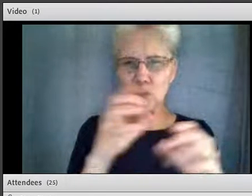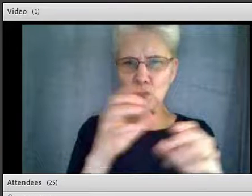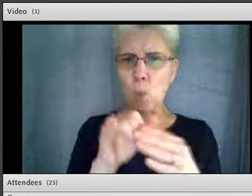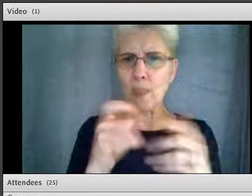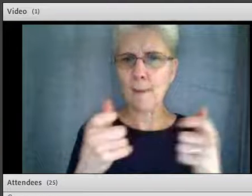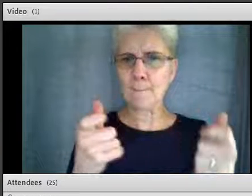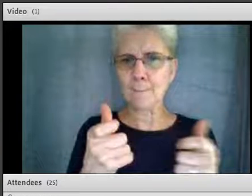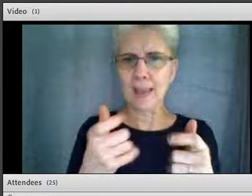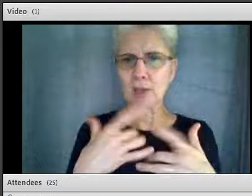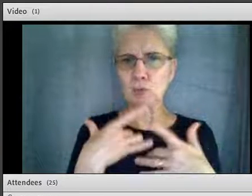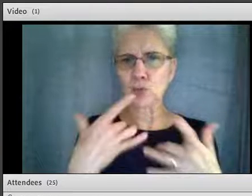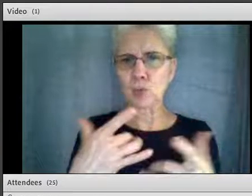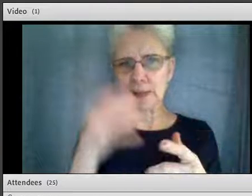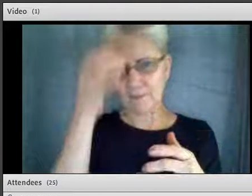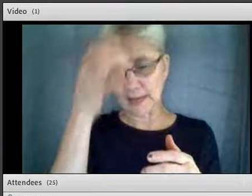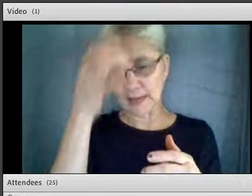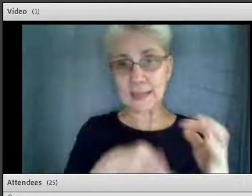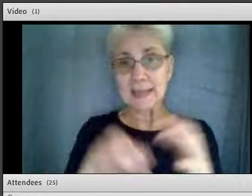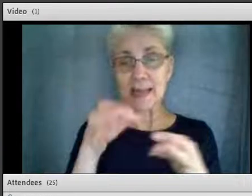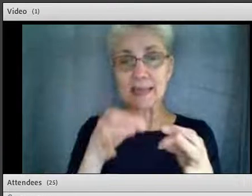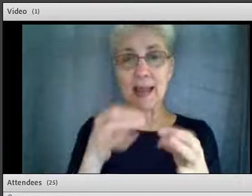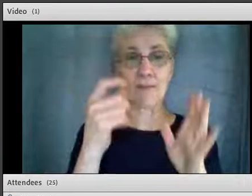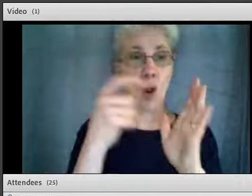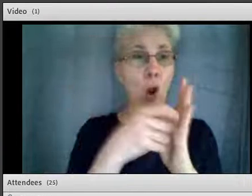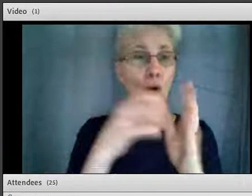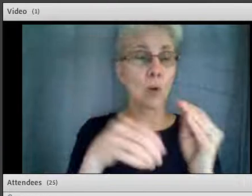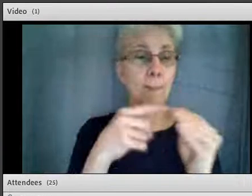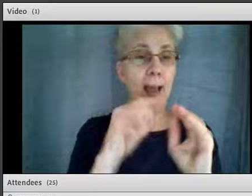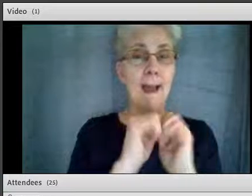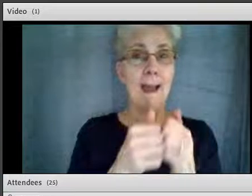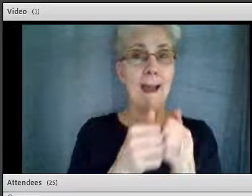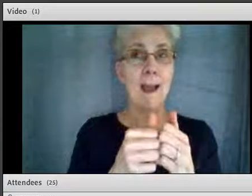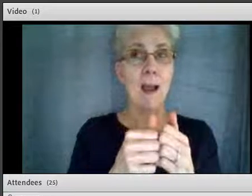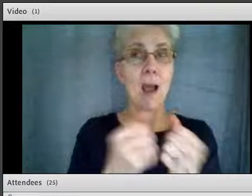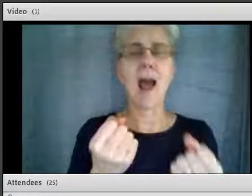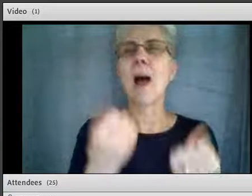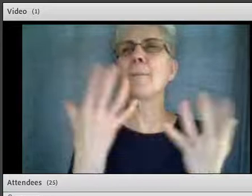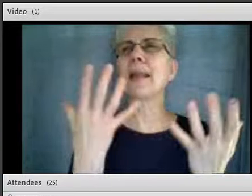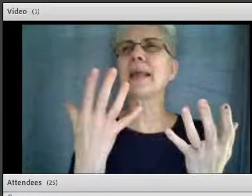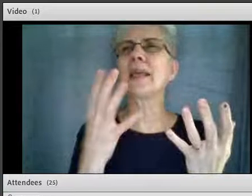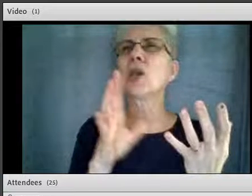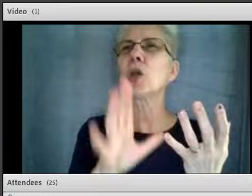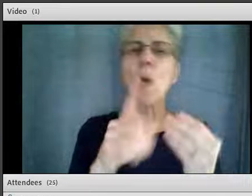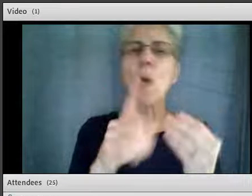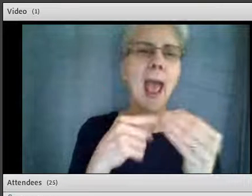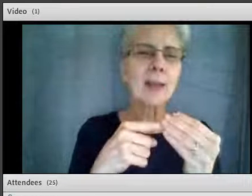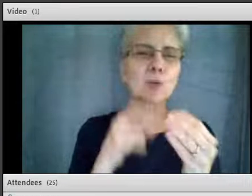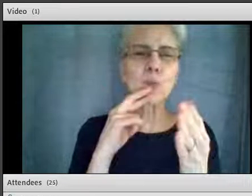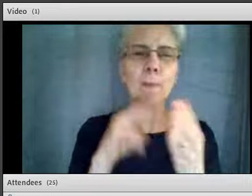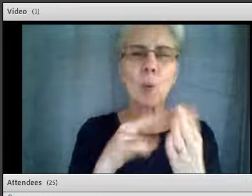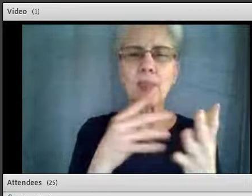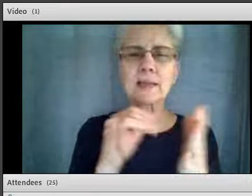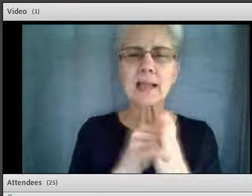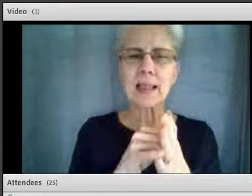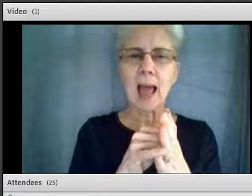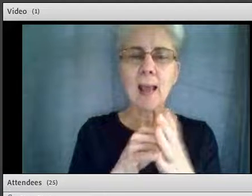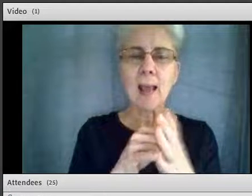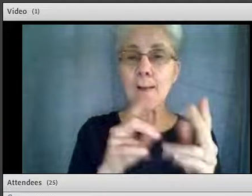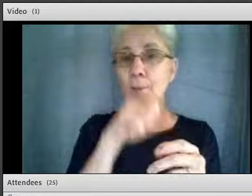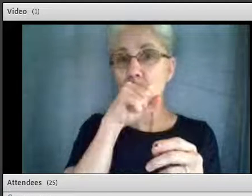an article about how many, your annual report, things like that, people love stuff like that. Like we